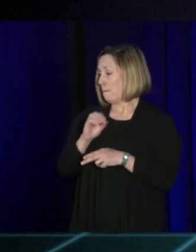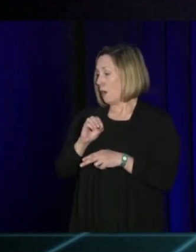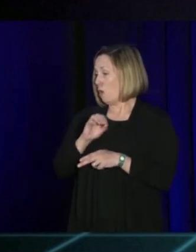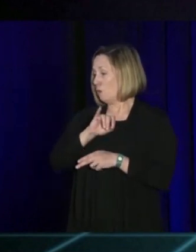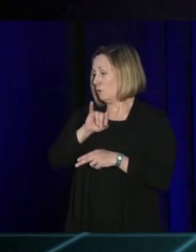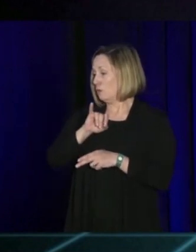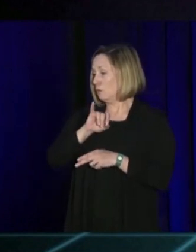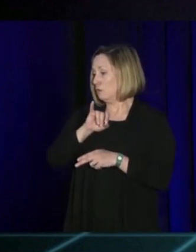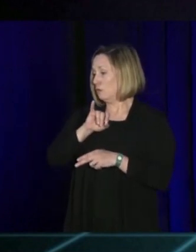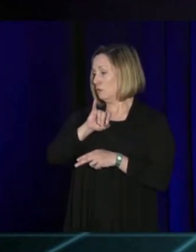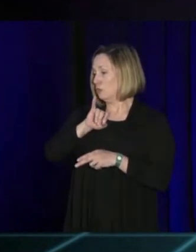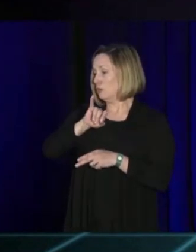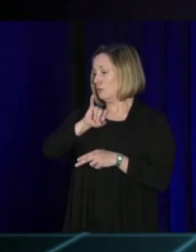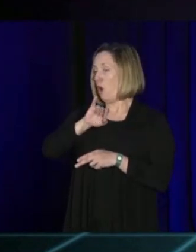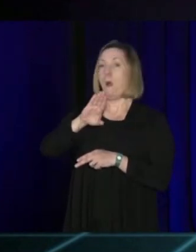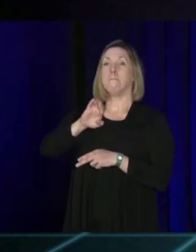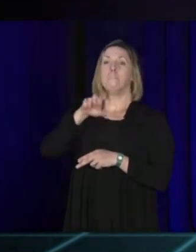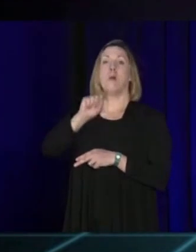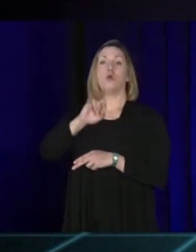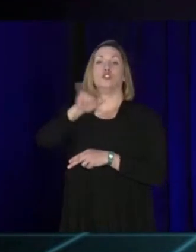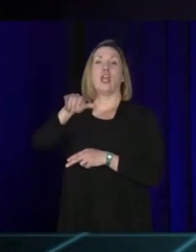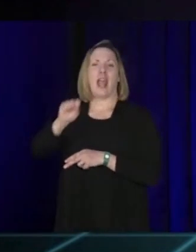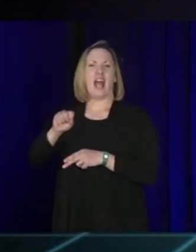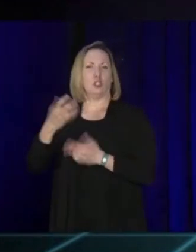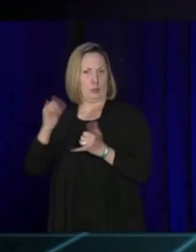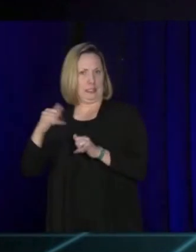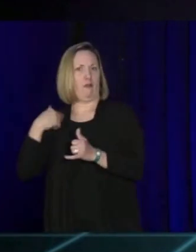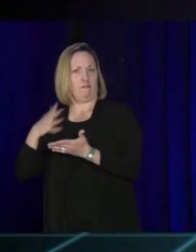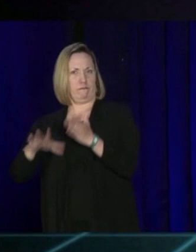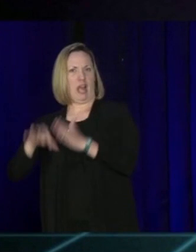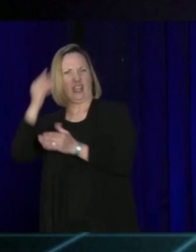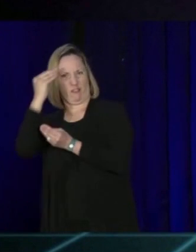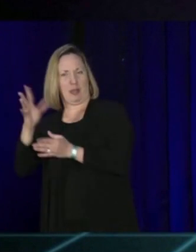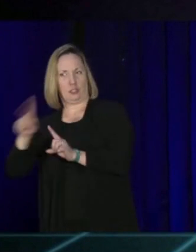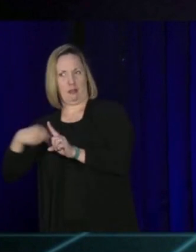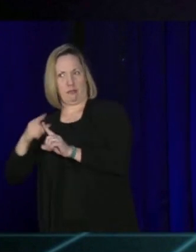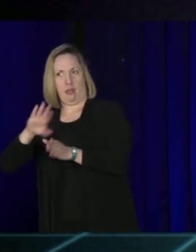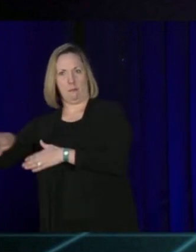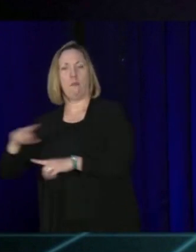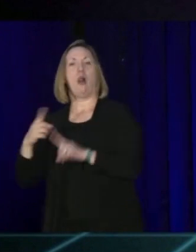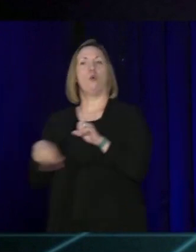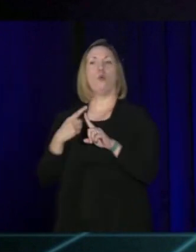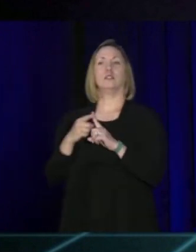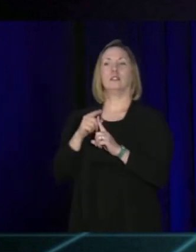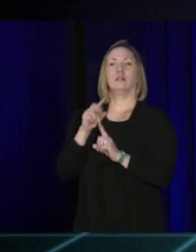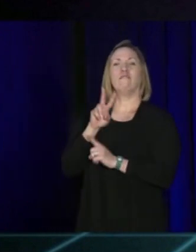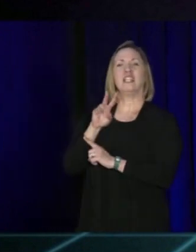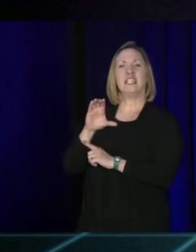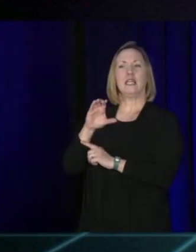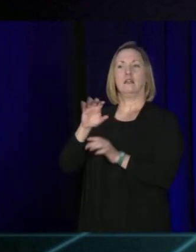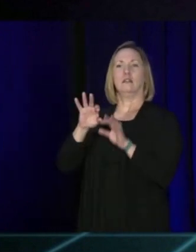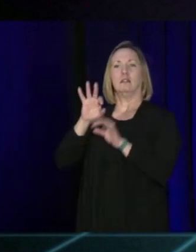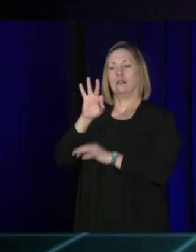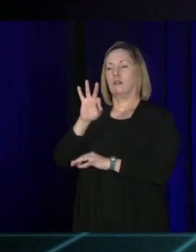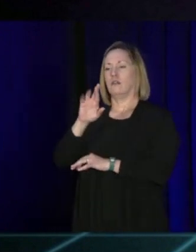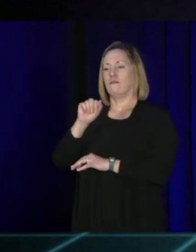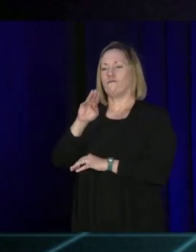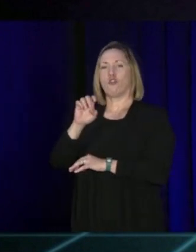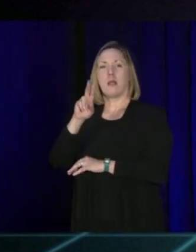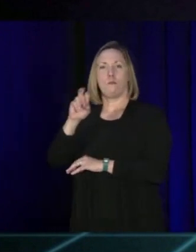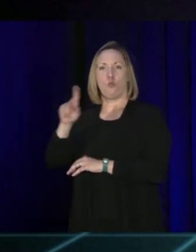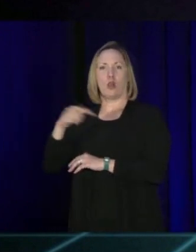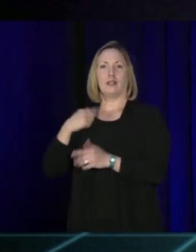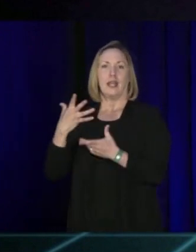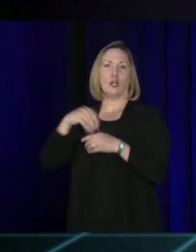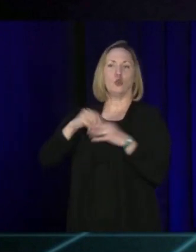archive, you can still find the documentation. And overall, Vue was this client-side MVC framework that combined a lot of the existing tools